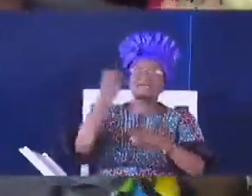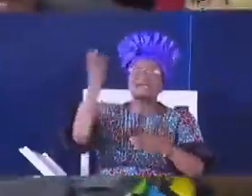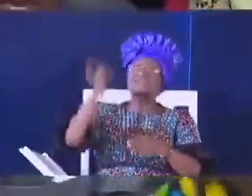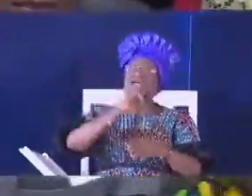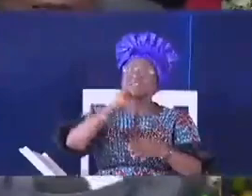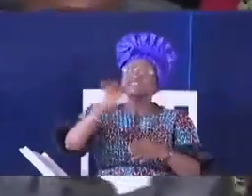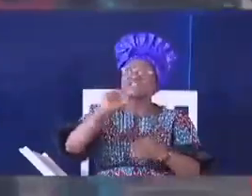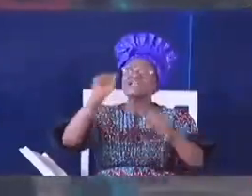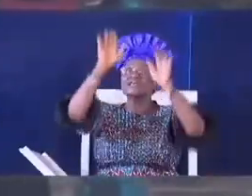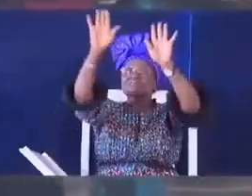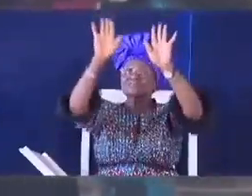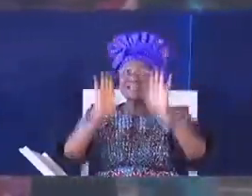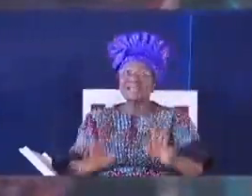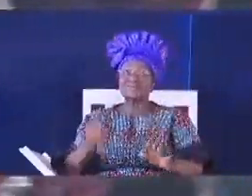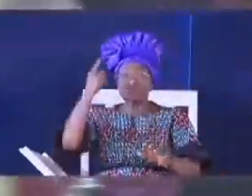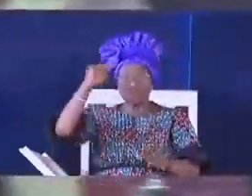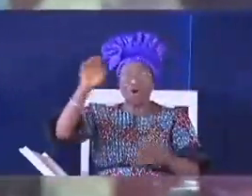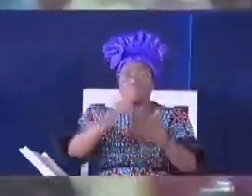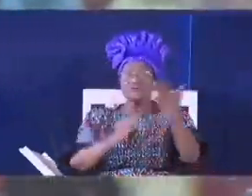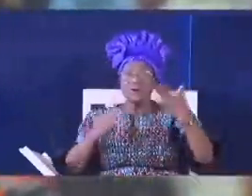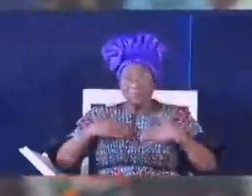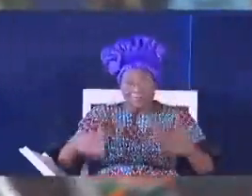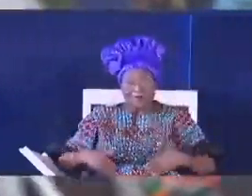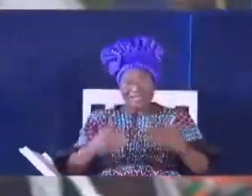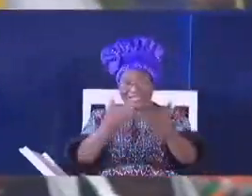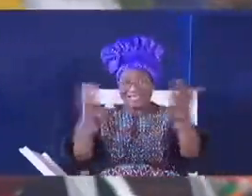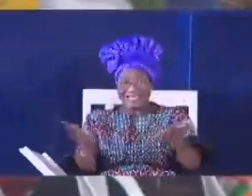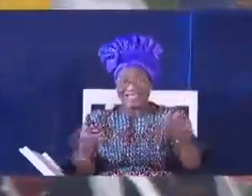Oh, glory be to God.